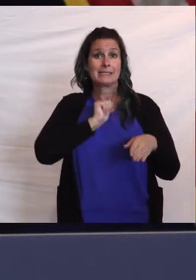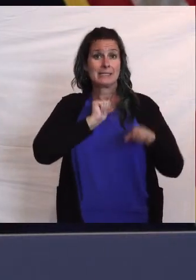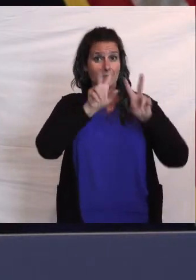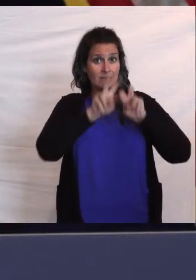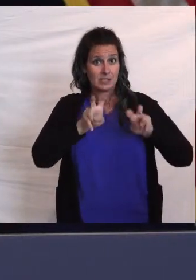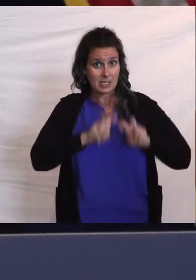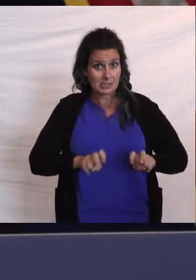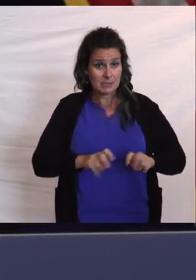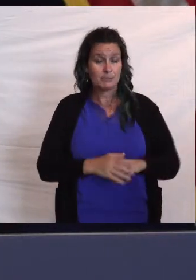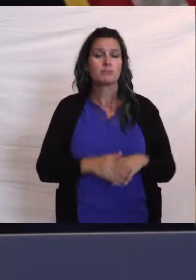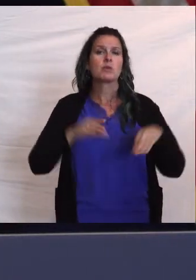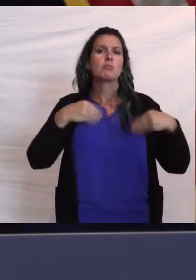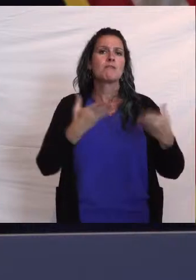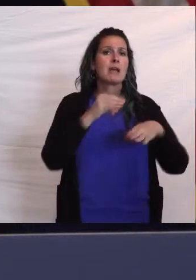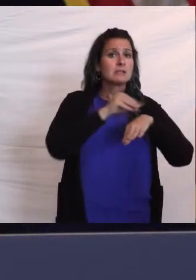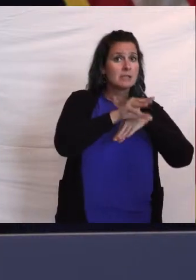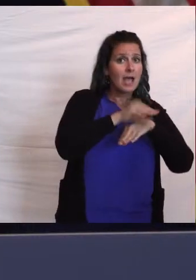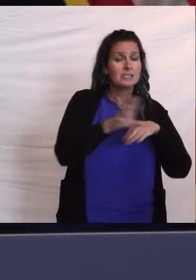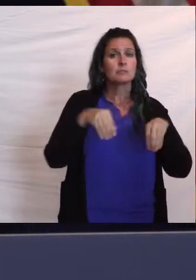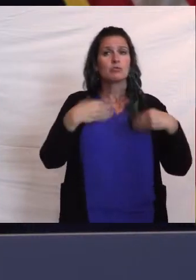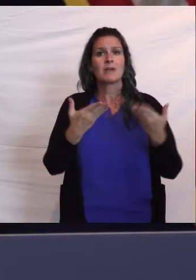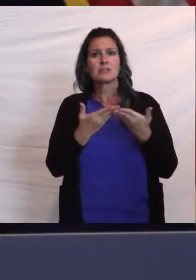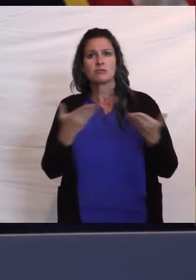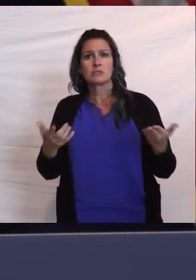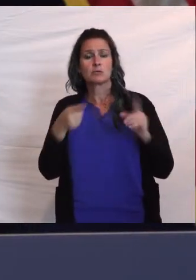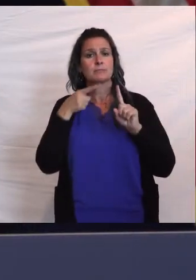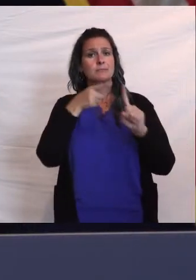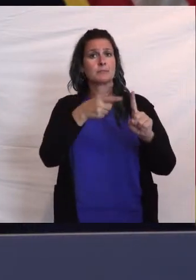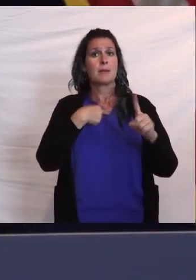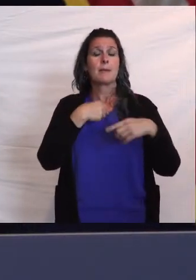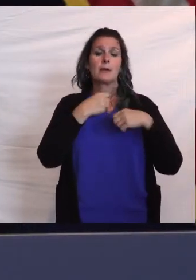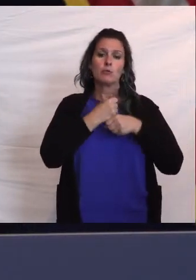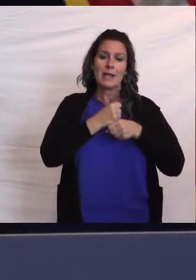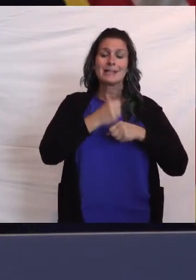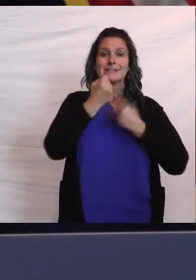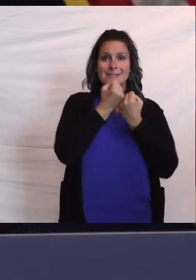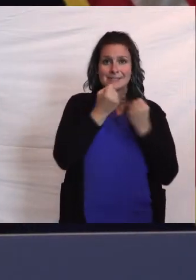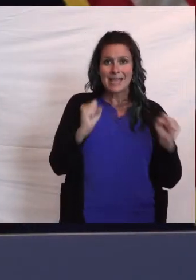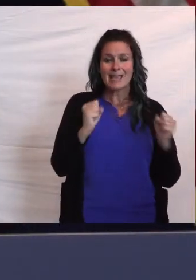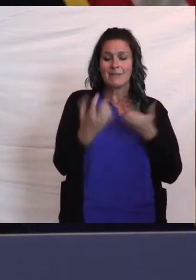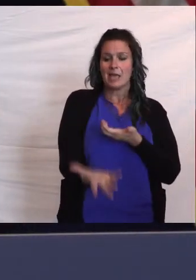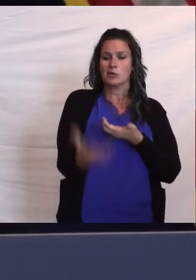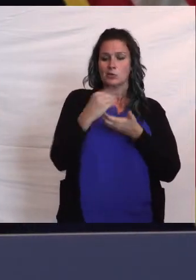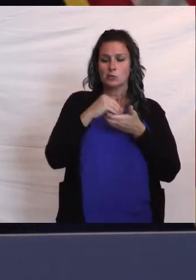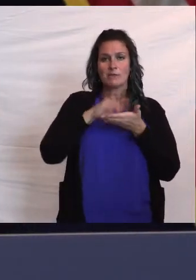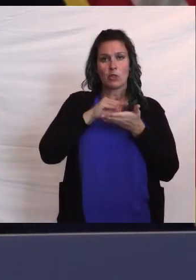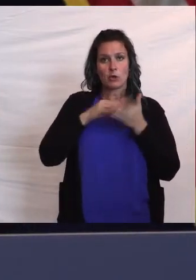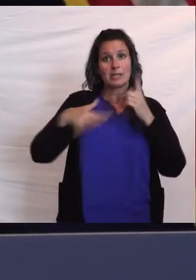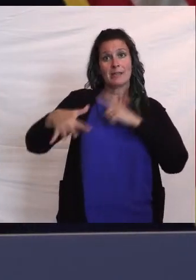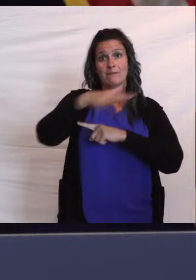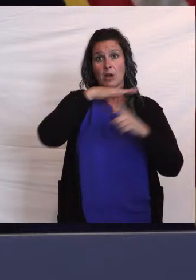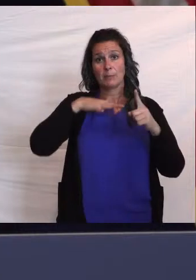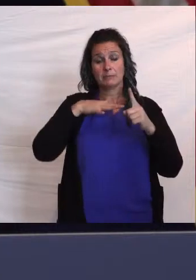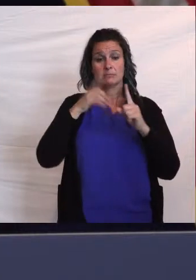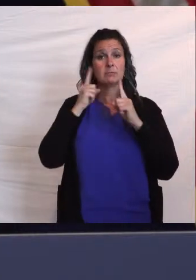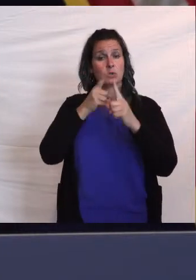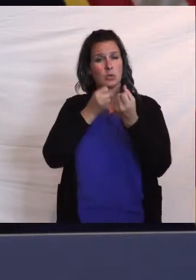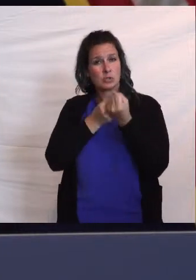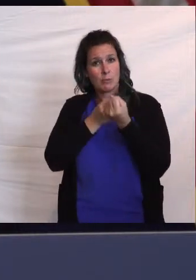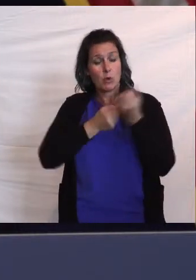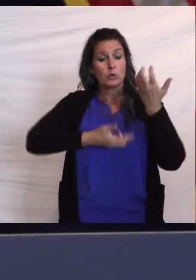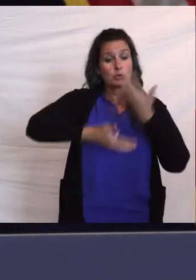provides guidance and resources for building safe and inclusive learning environments, supporting the